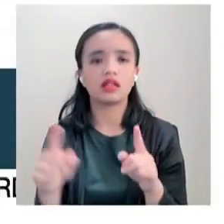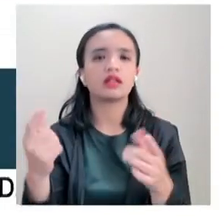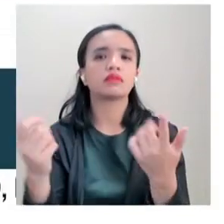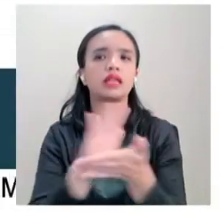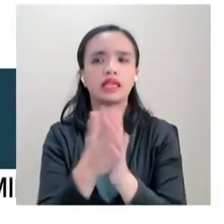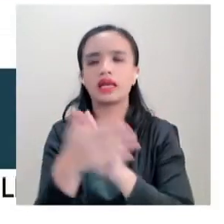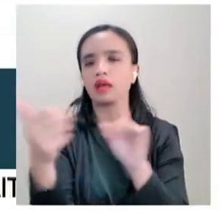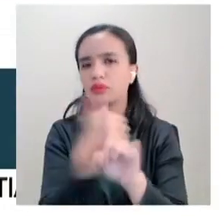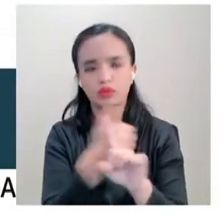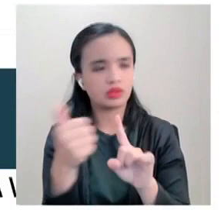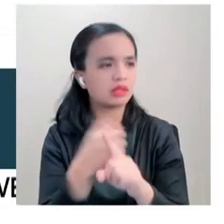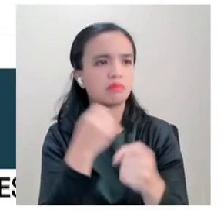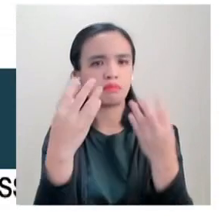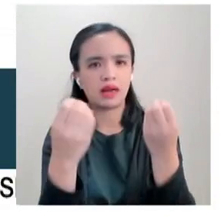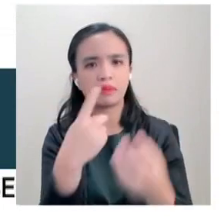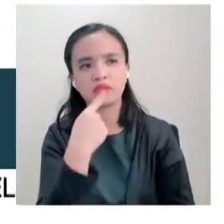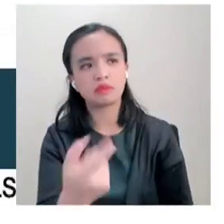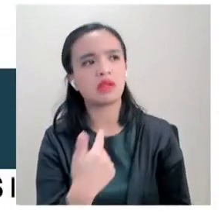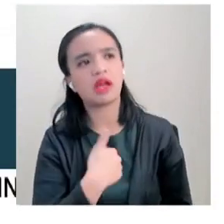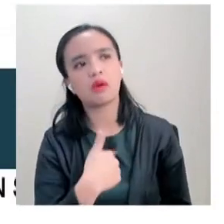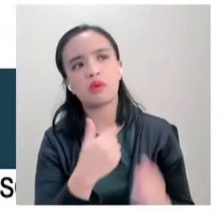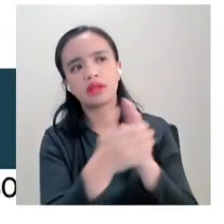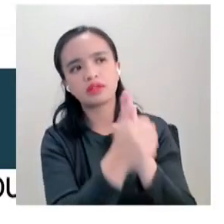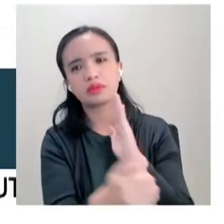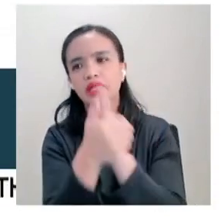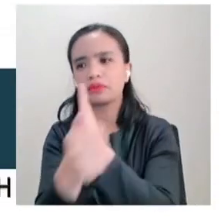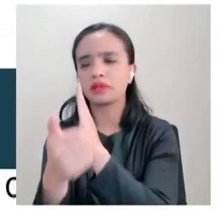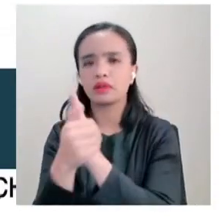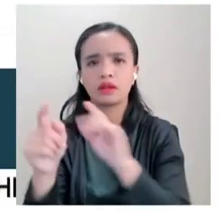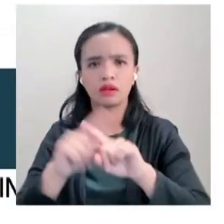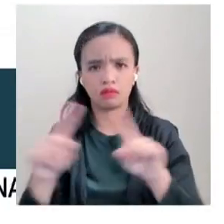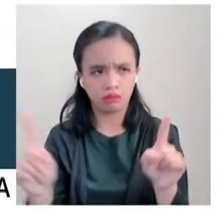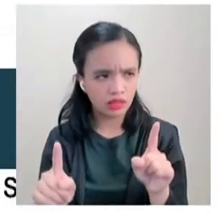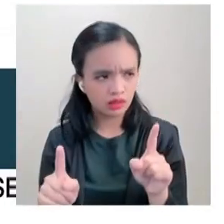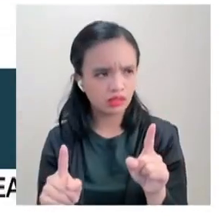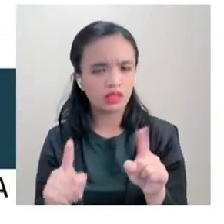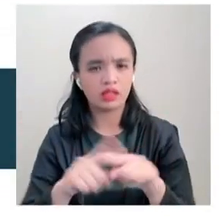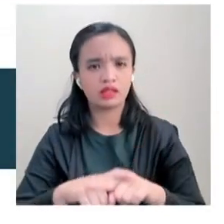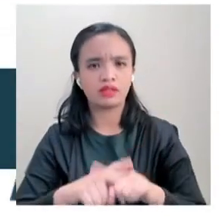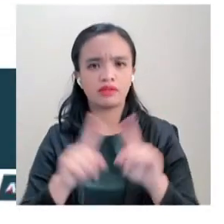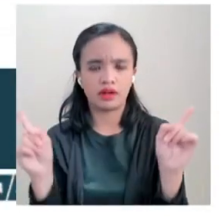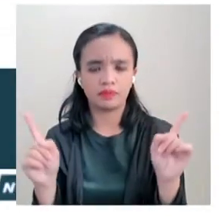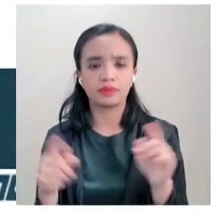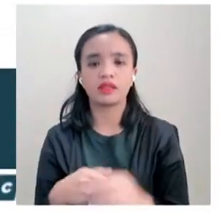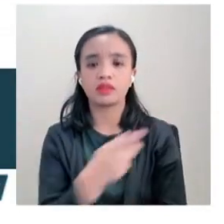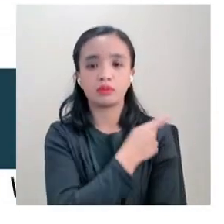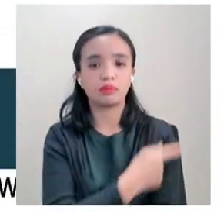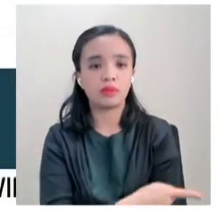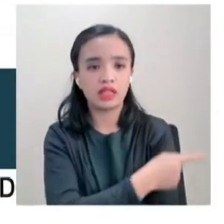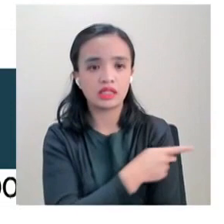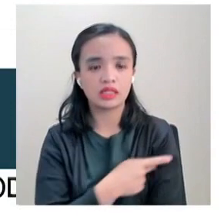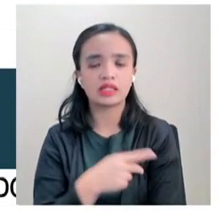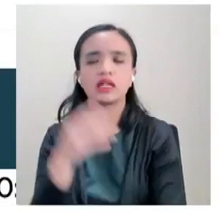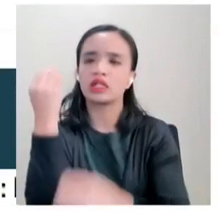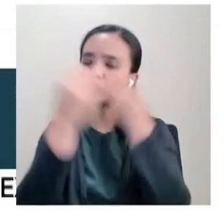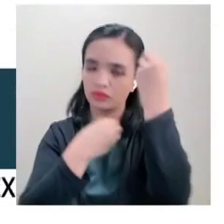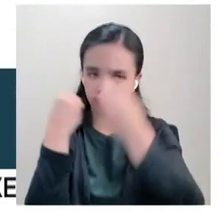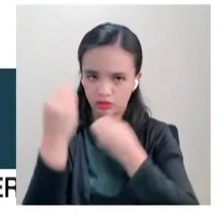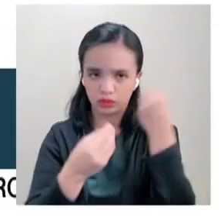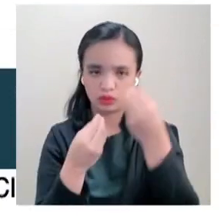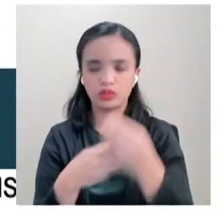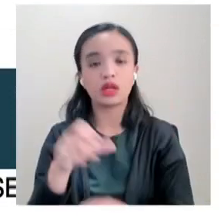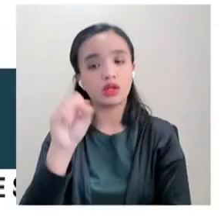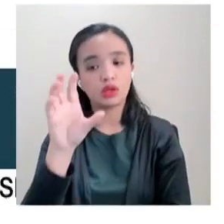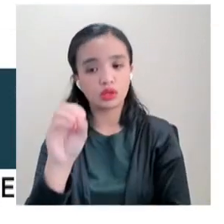Marami ang nagpa-claim ng expert pitch, which is not within the bounds of their expertise. So the patients get confused. So the physician's